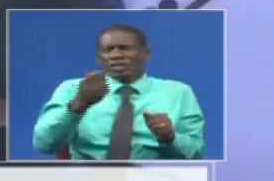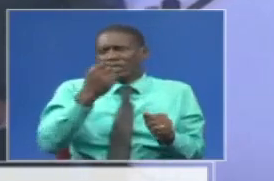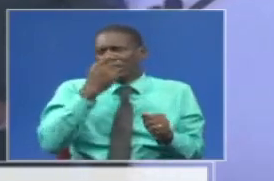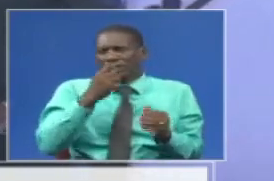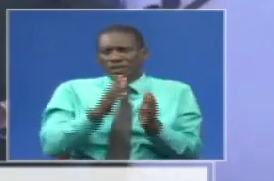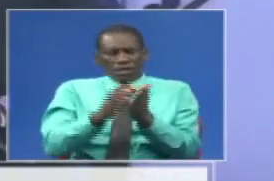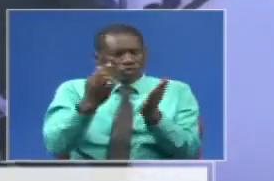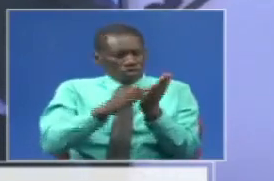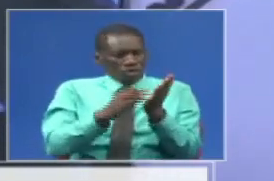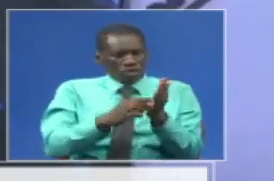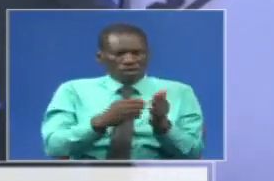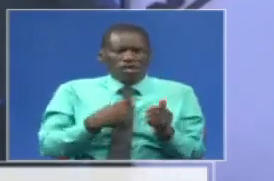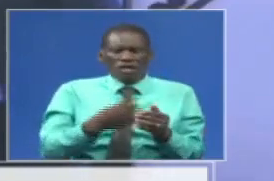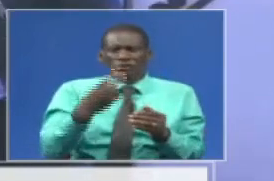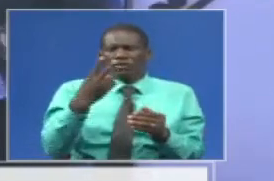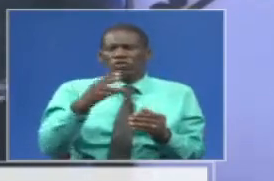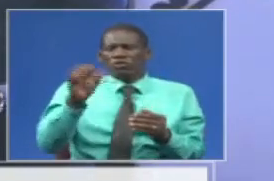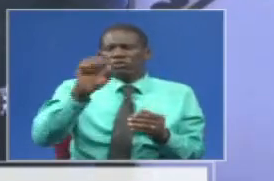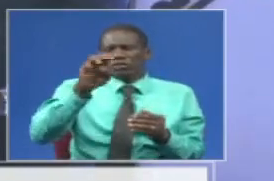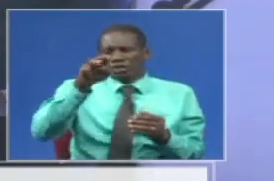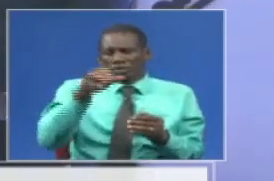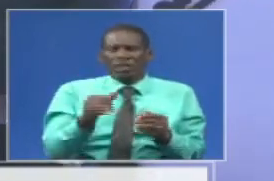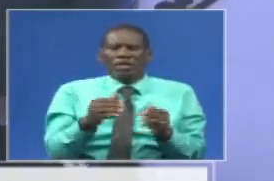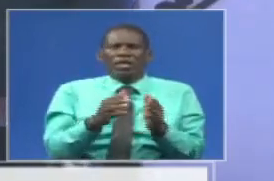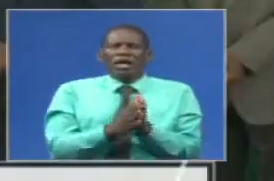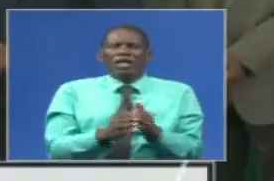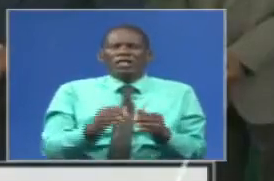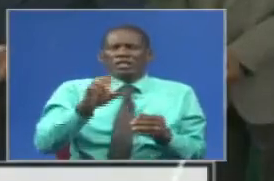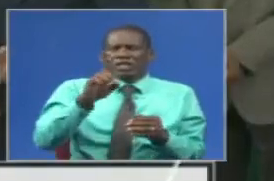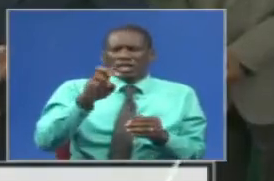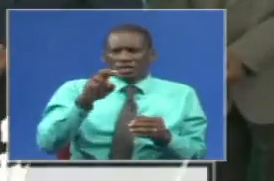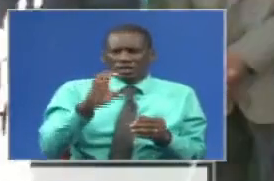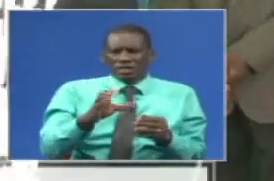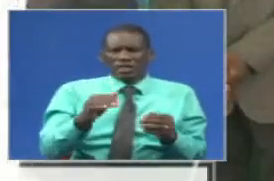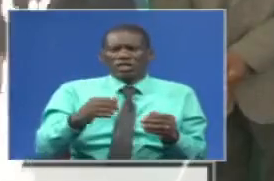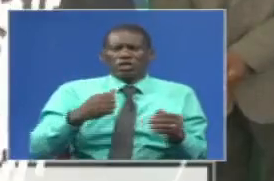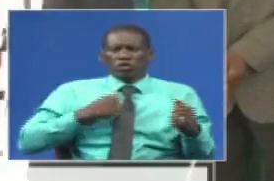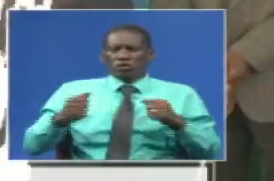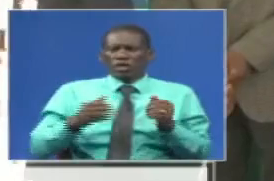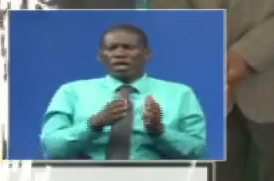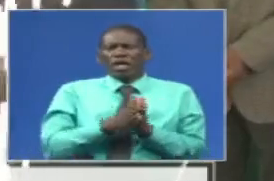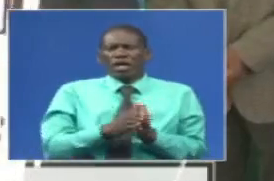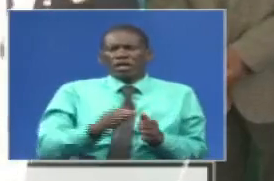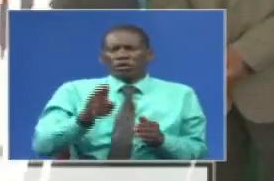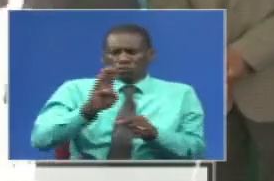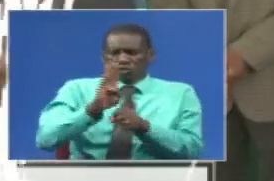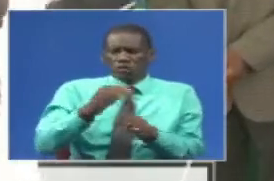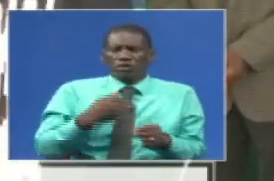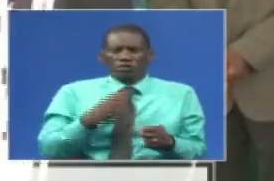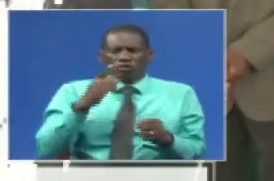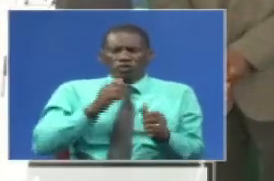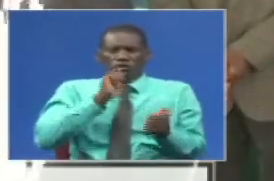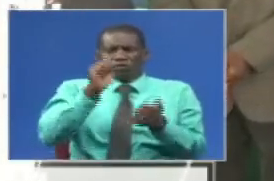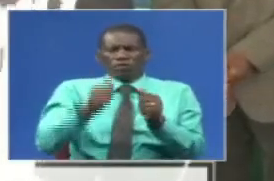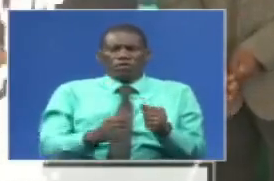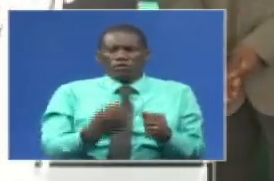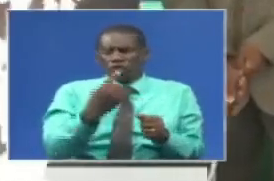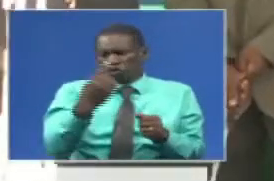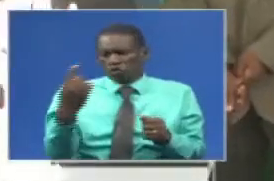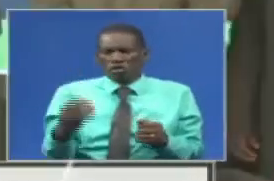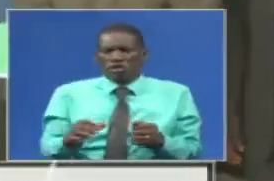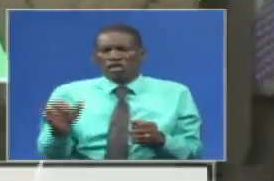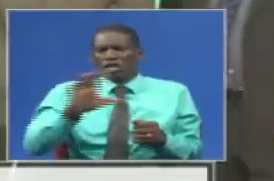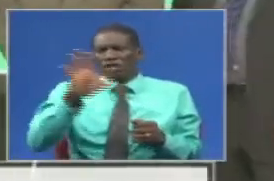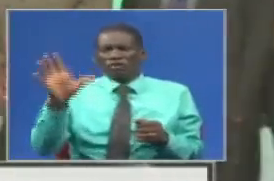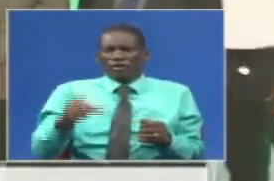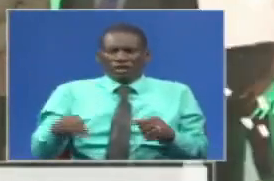Uganda fielding 2 series each, while Democratic Republic of Congo, Rwanda and Burundi will host 1 tournament each. The entry into East African nations will